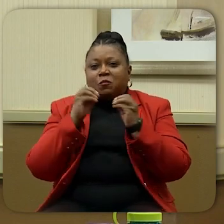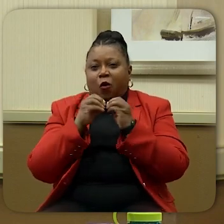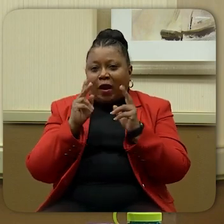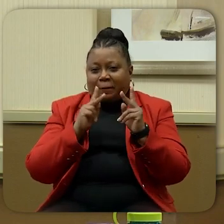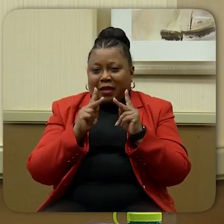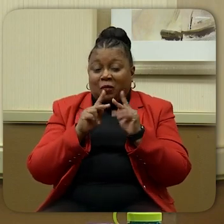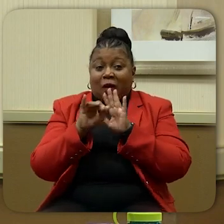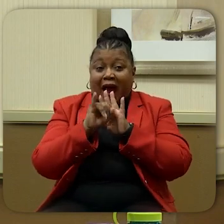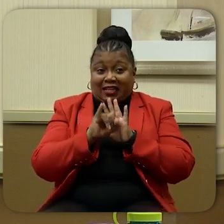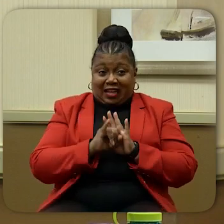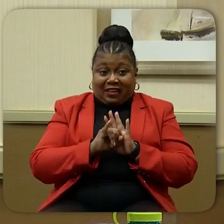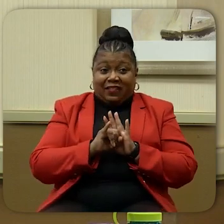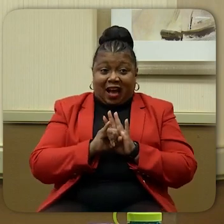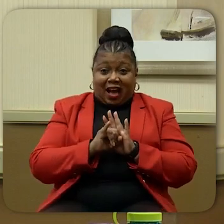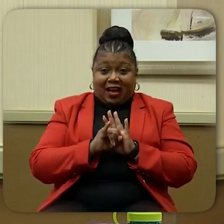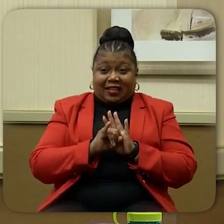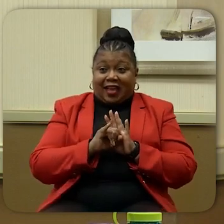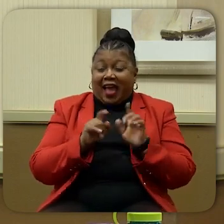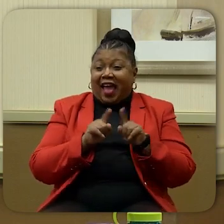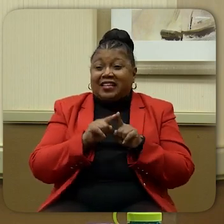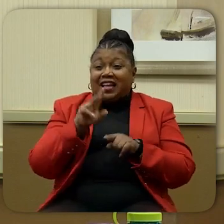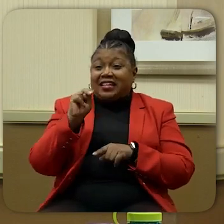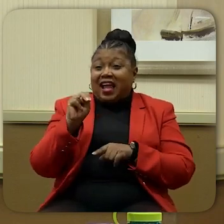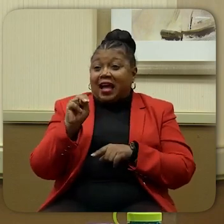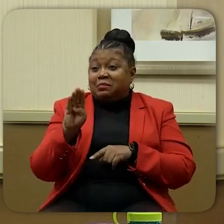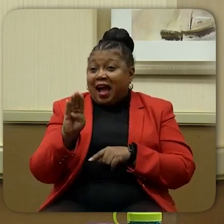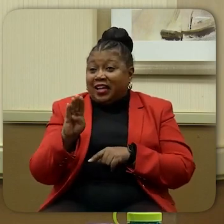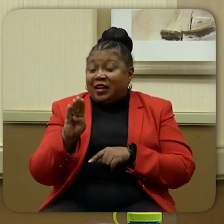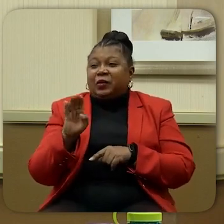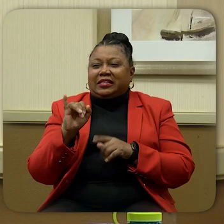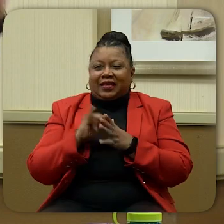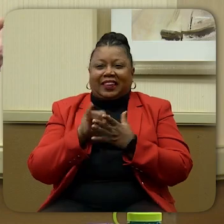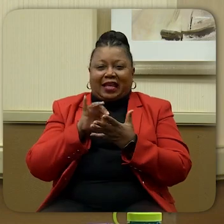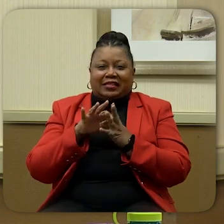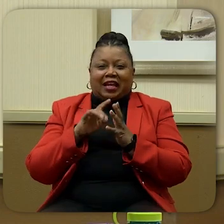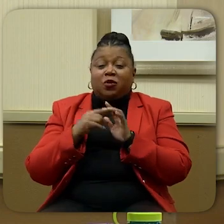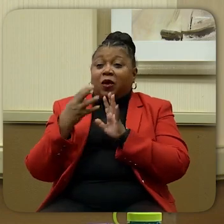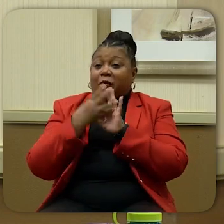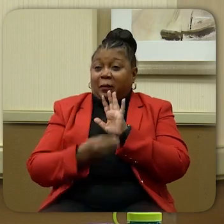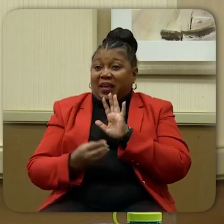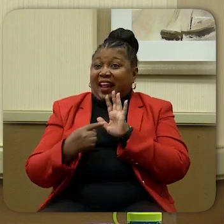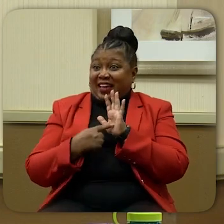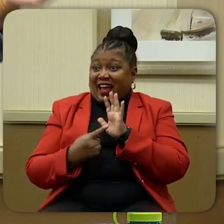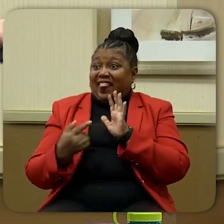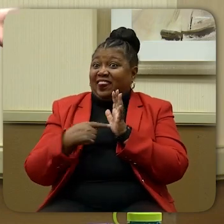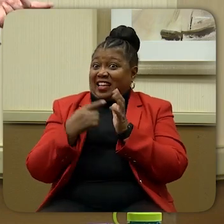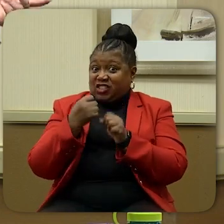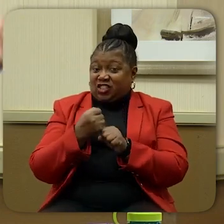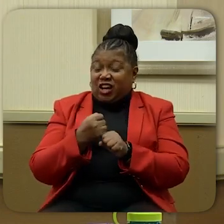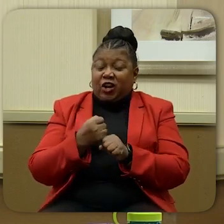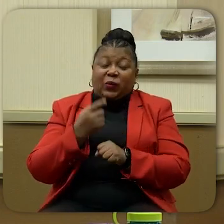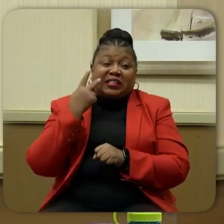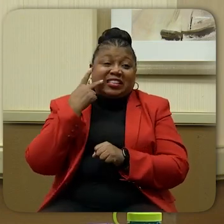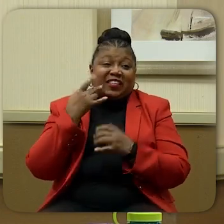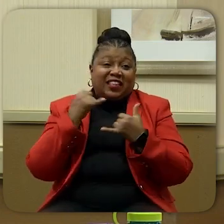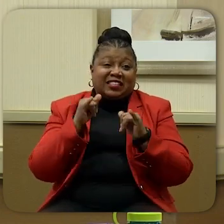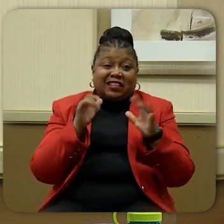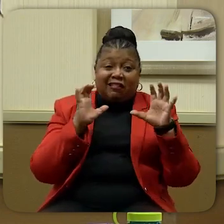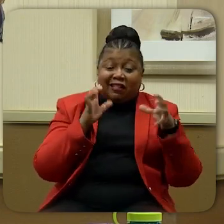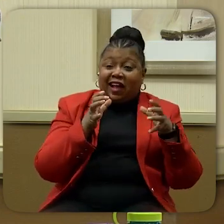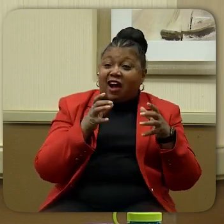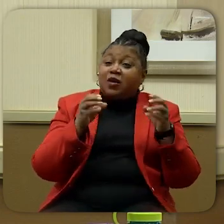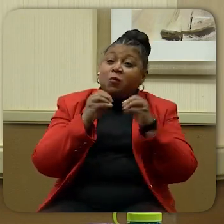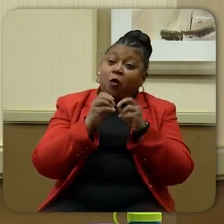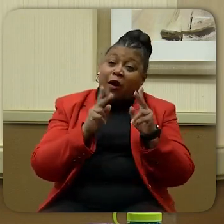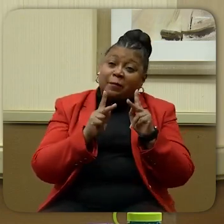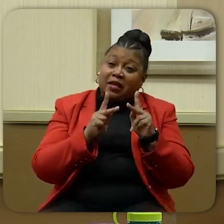people identify as non-binary. And so that study is gonna be repeated this year. So we'll kind of see if that still holds true, if we have